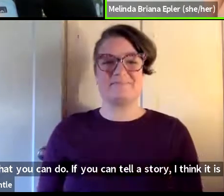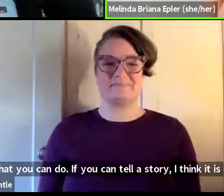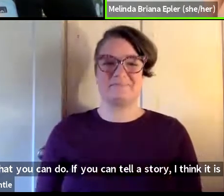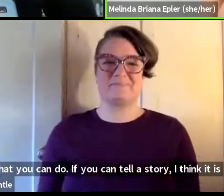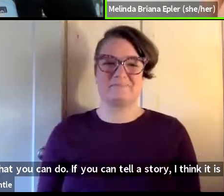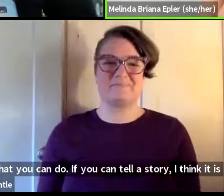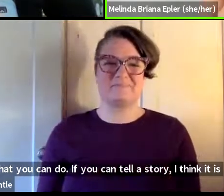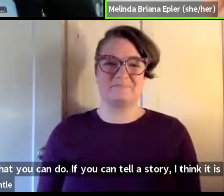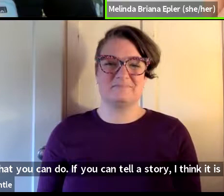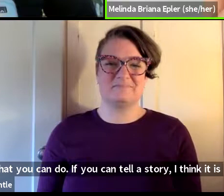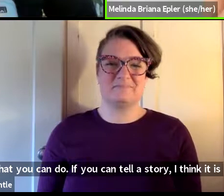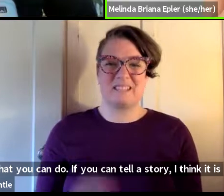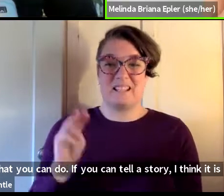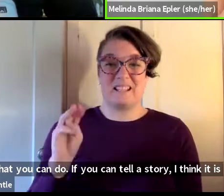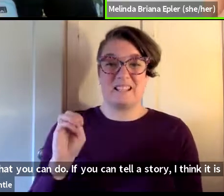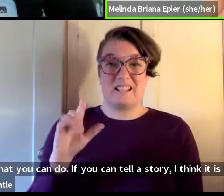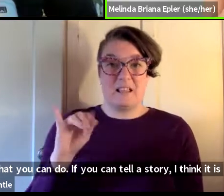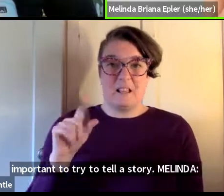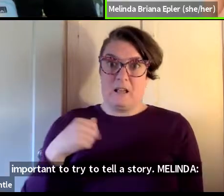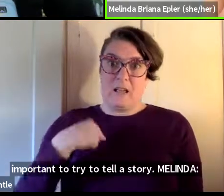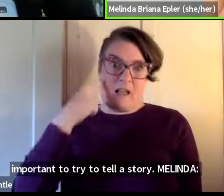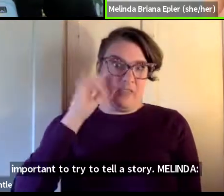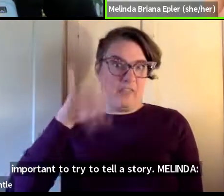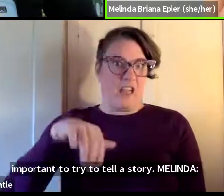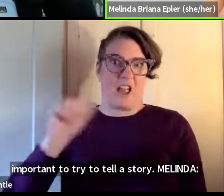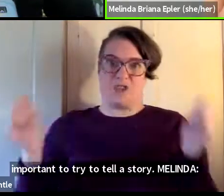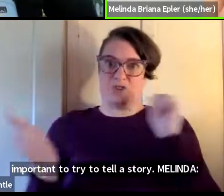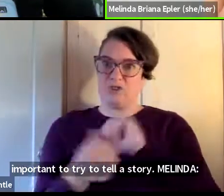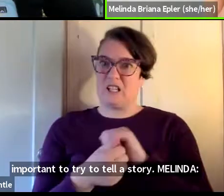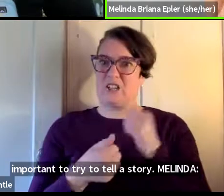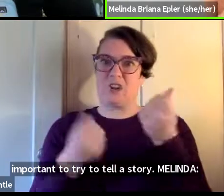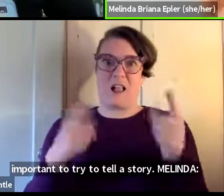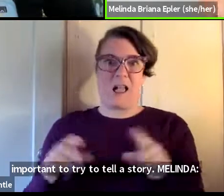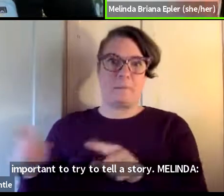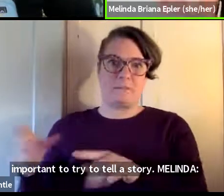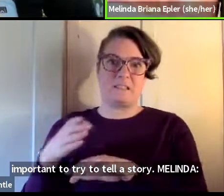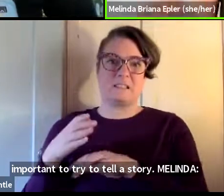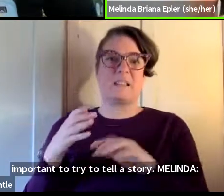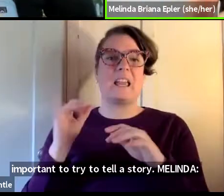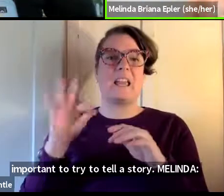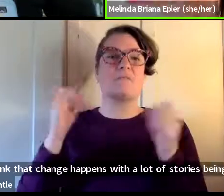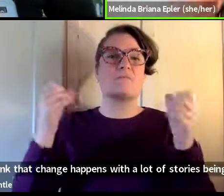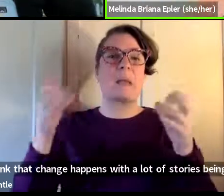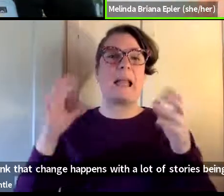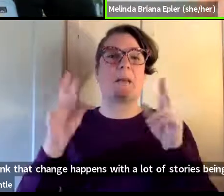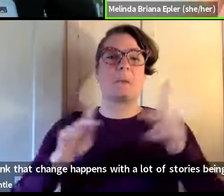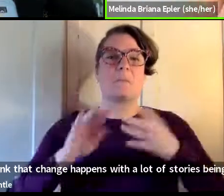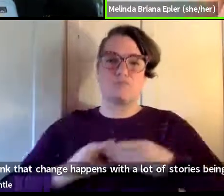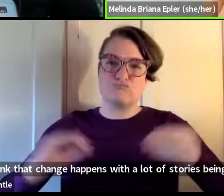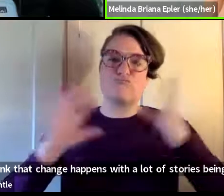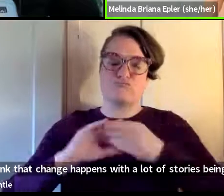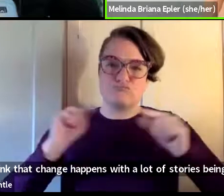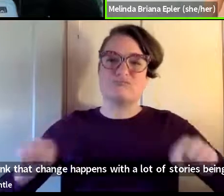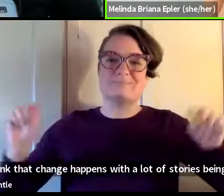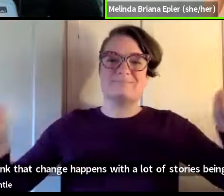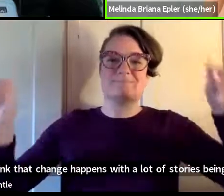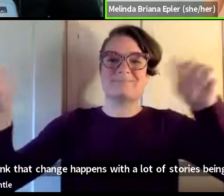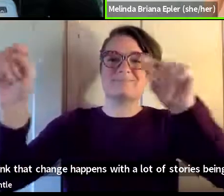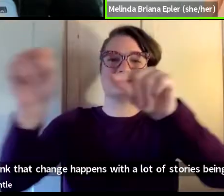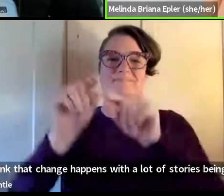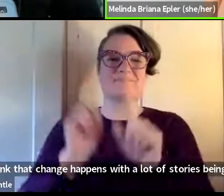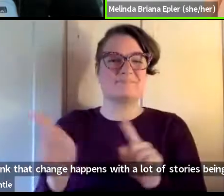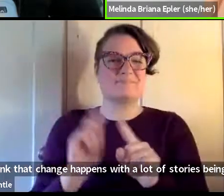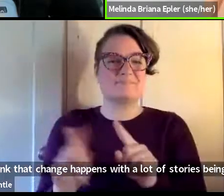I think that change happens with a lot of stories being told all over the world, all over in all kinds of different ways.